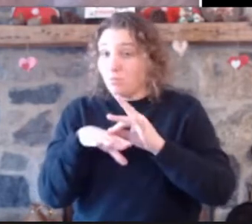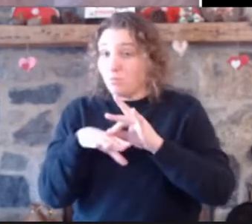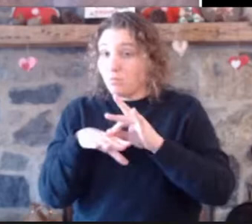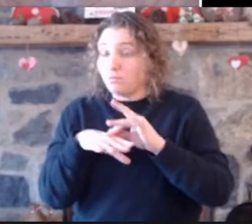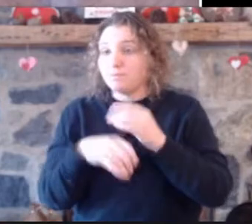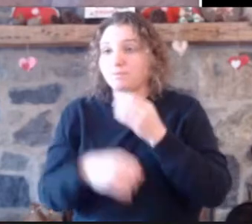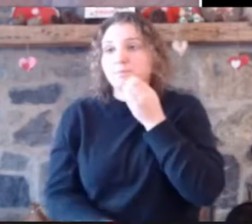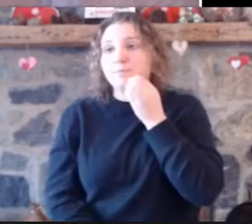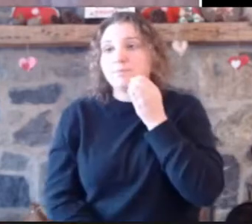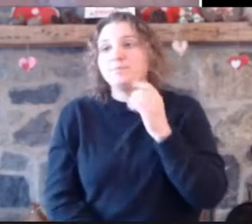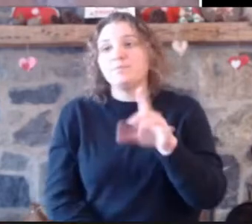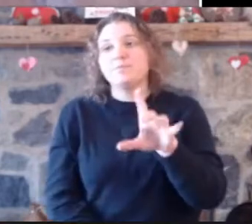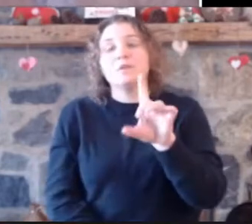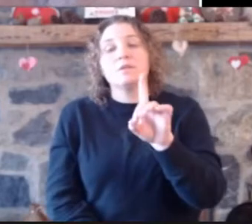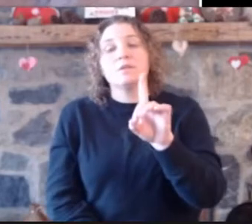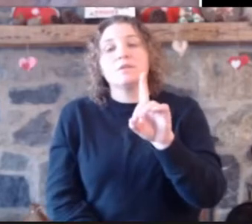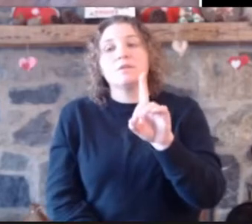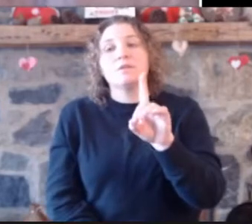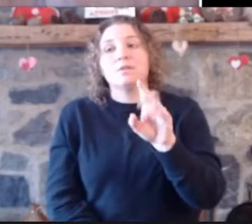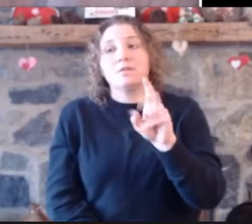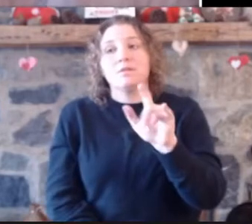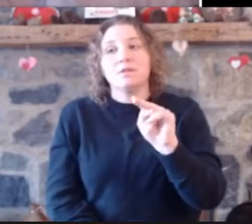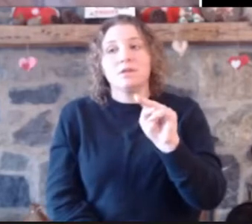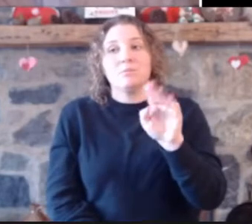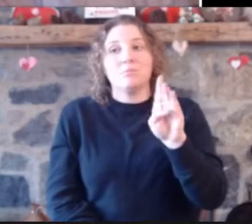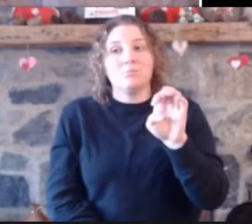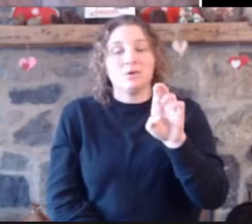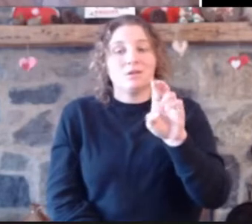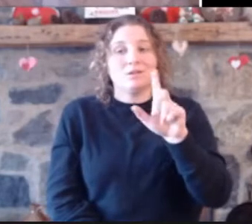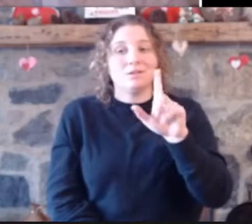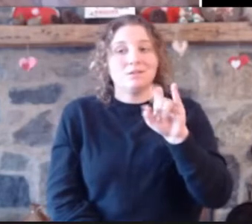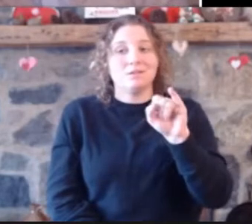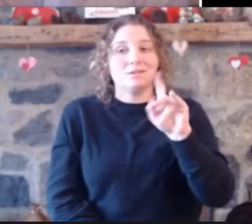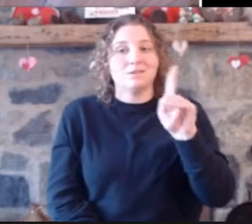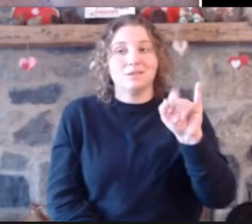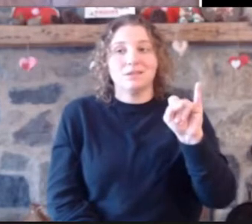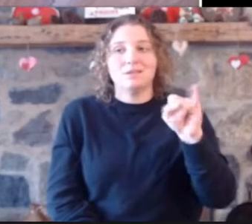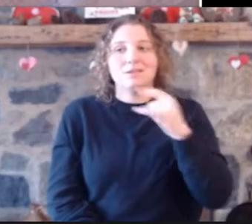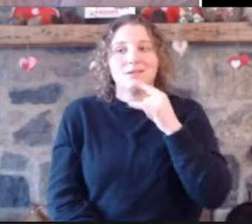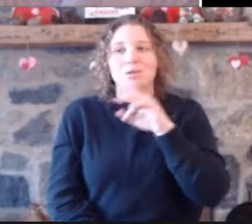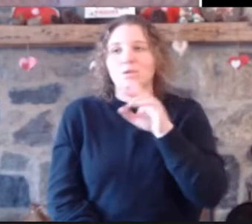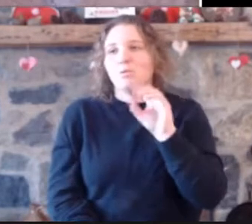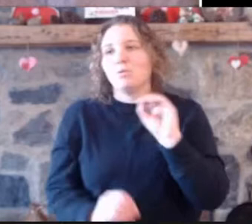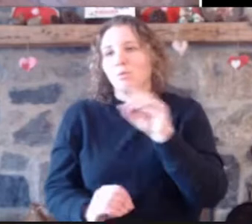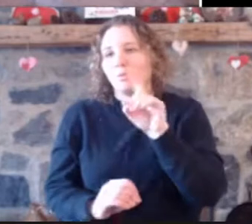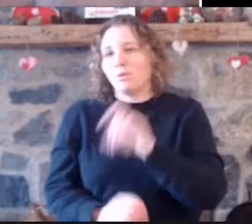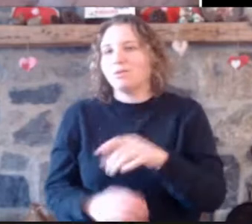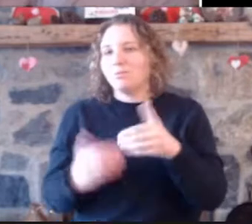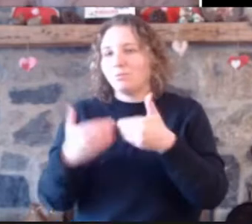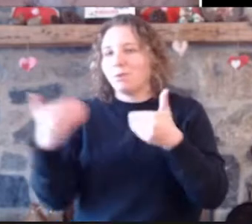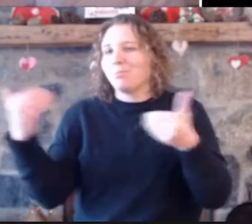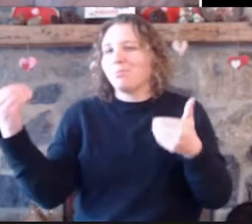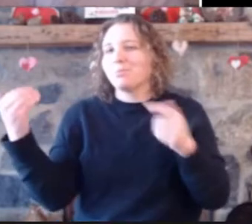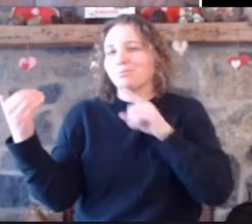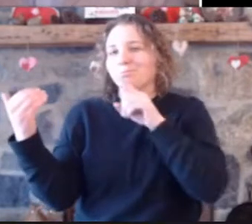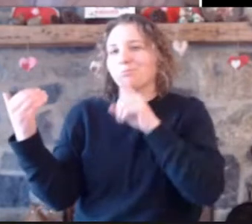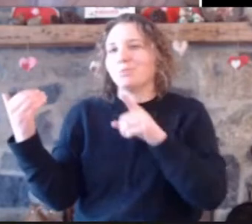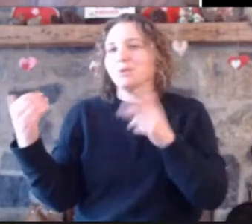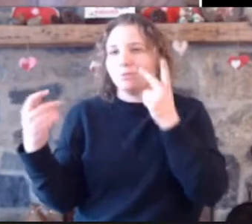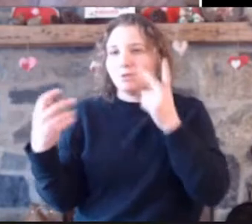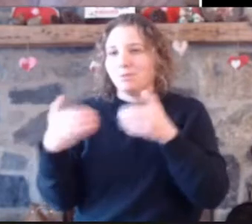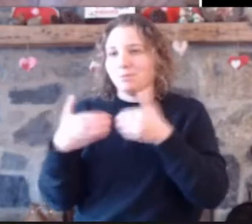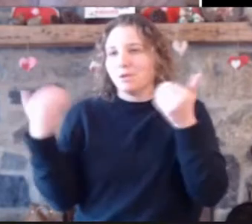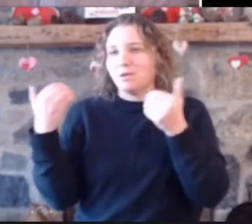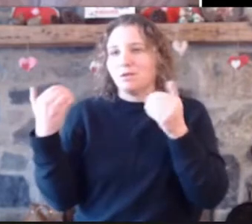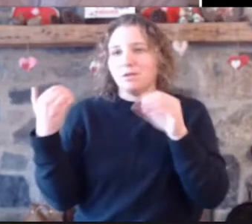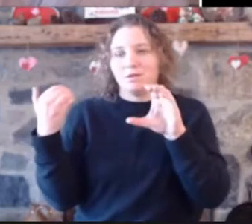Berlinski, evolutionist, in the book Tour of Calculus, he said this: there is no question that such gaps exist. A big gap appears at the beginning of